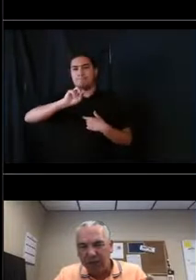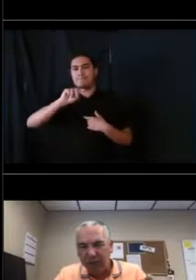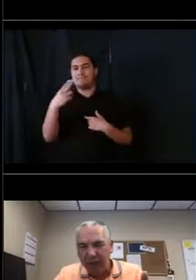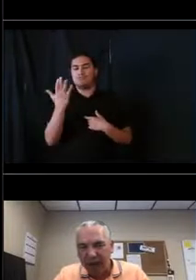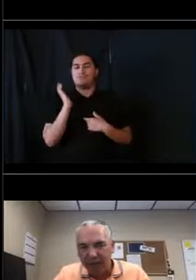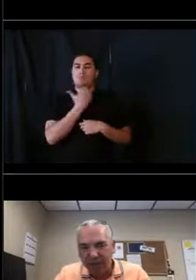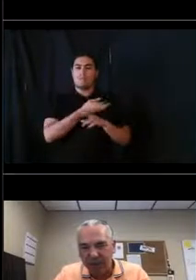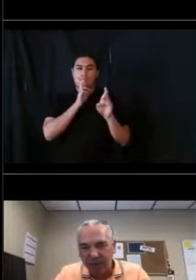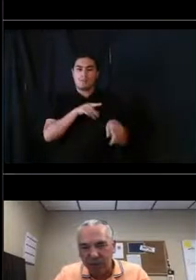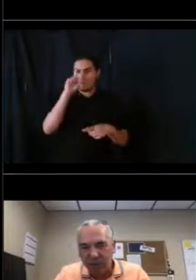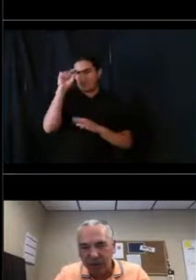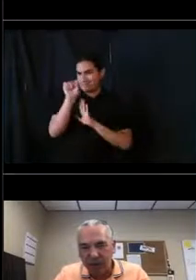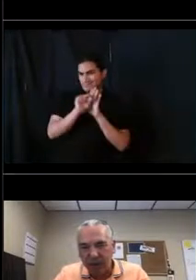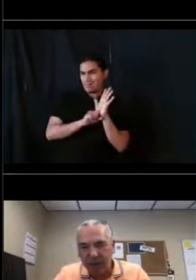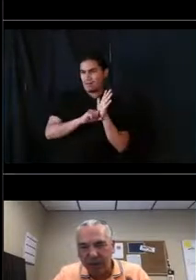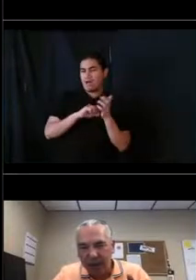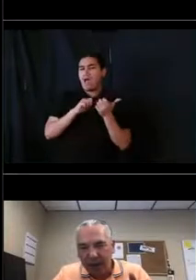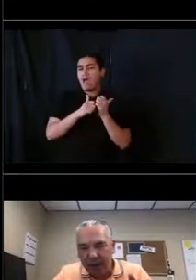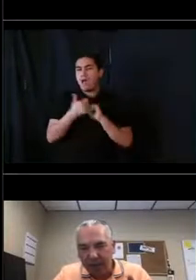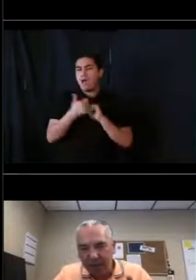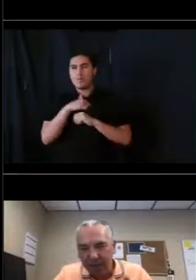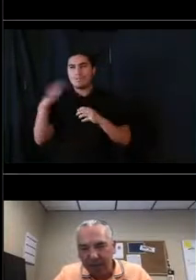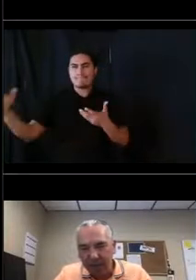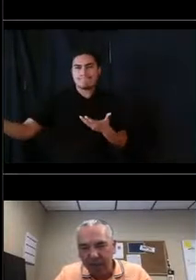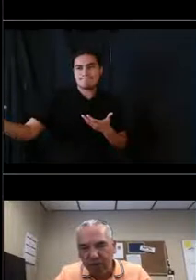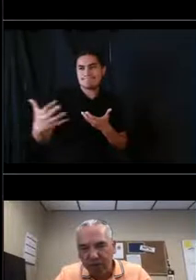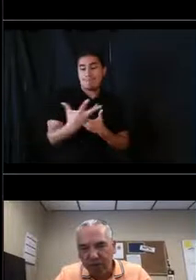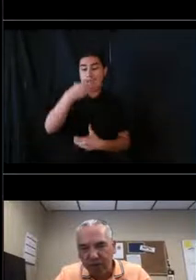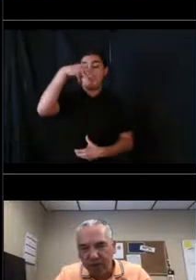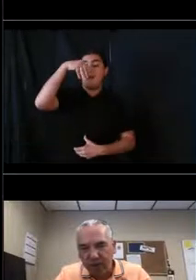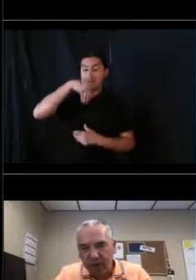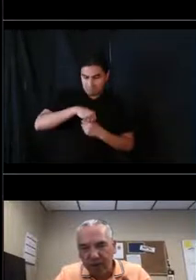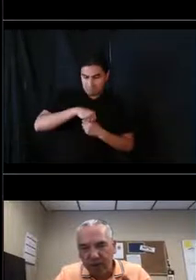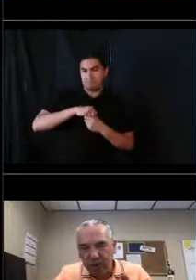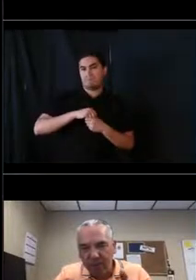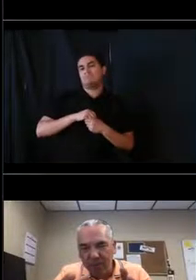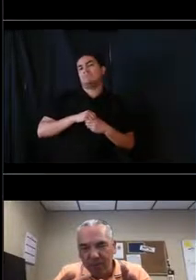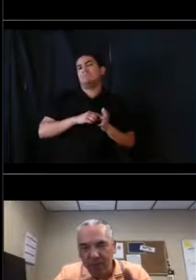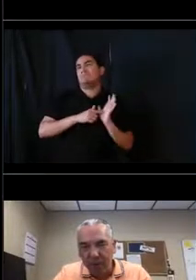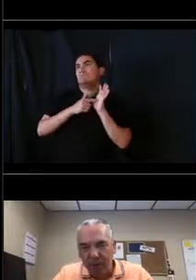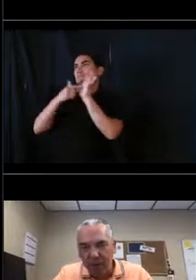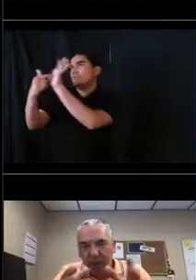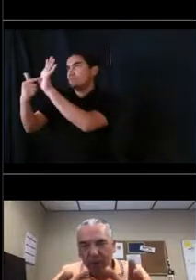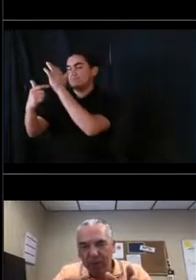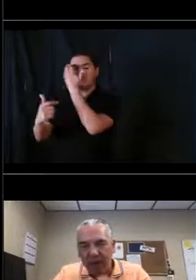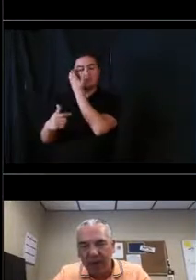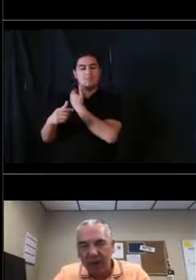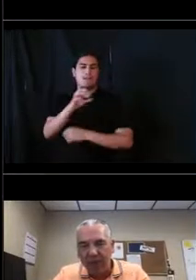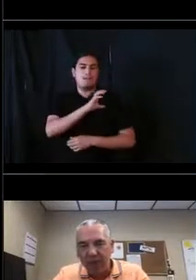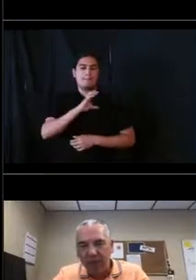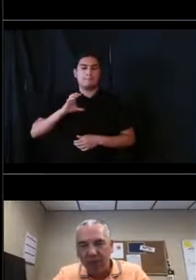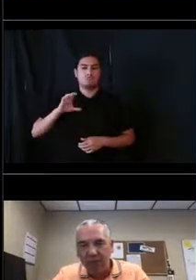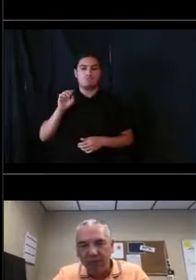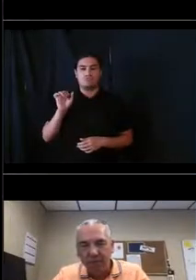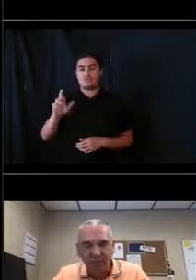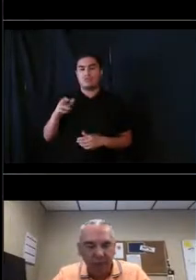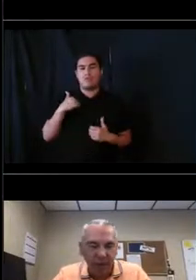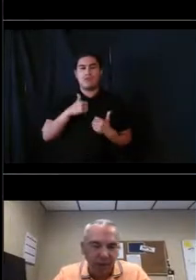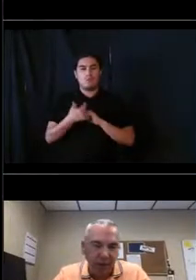the state you talked about how does this get incorporated in and how do commissioners uh are we able to review that i would